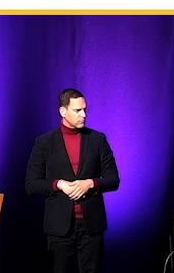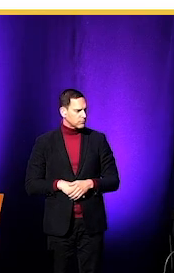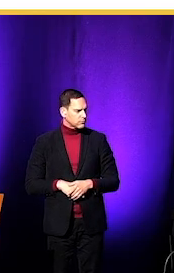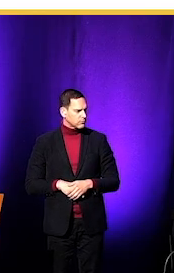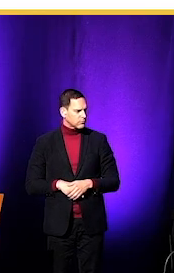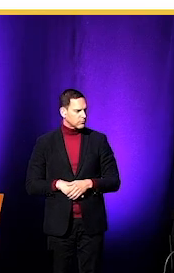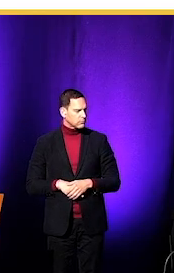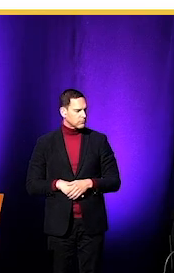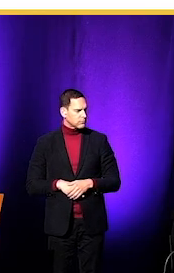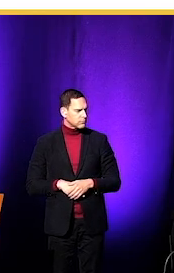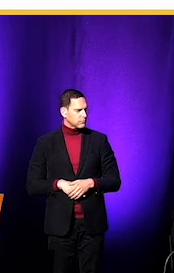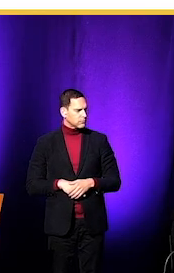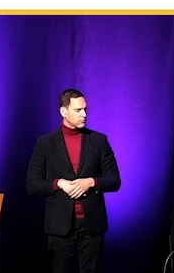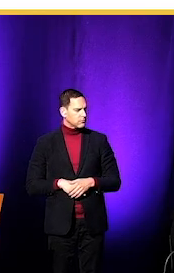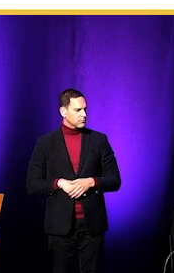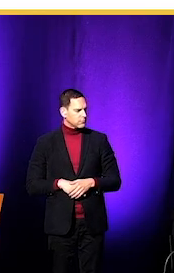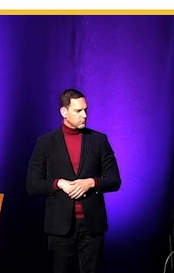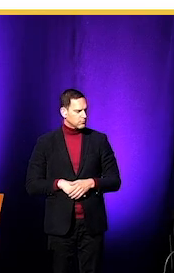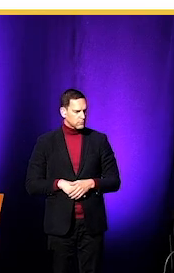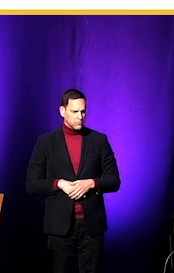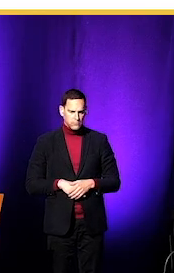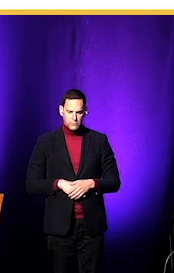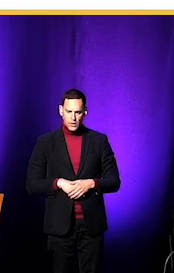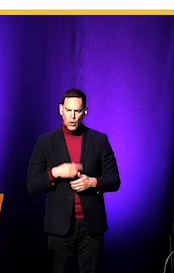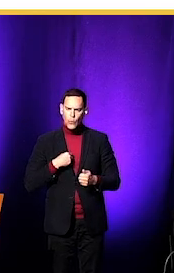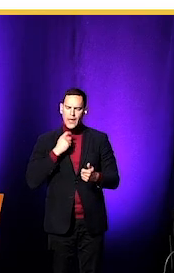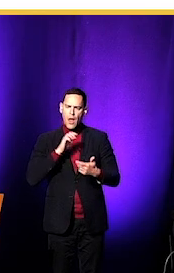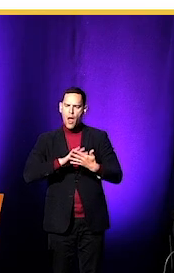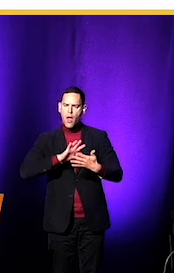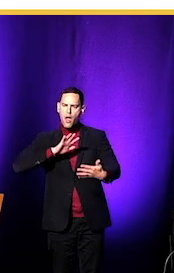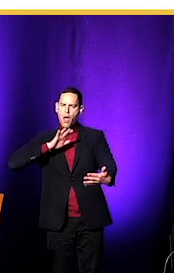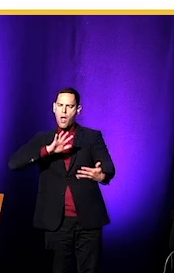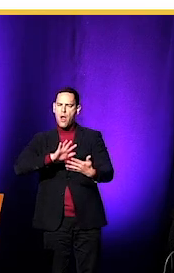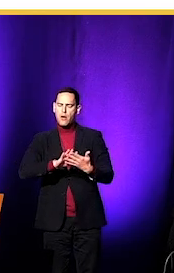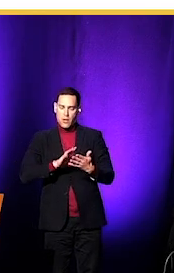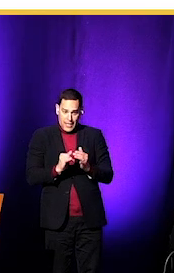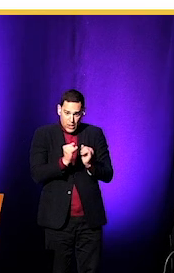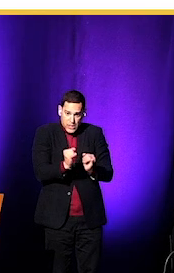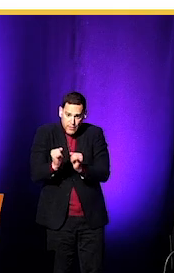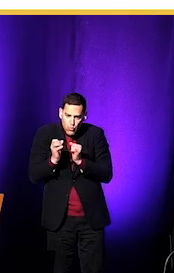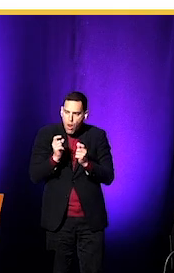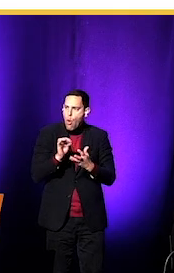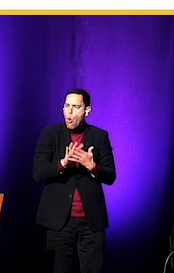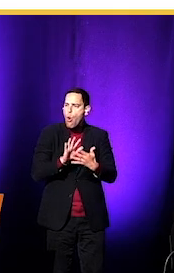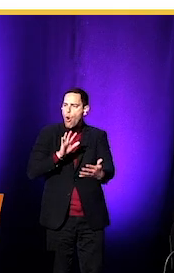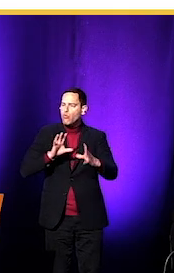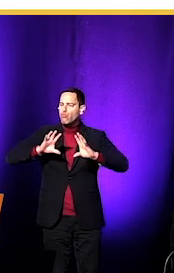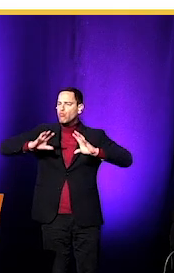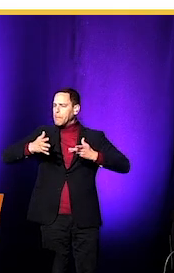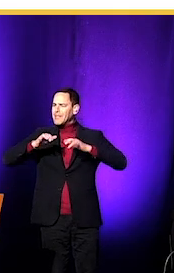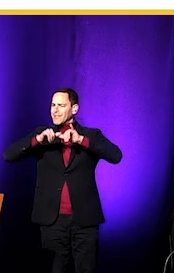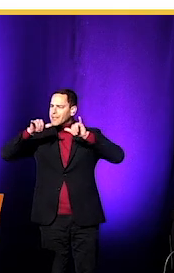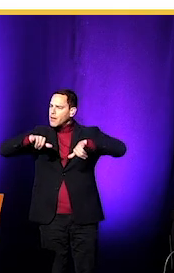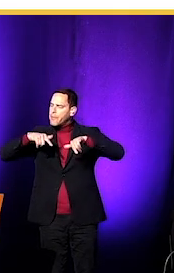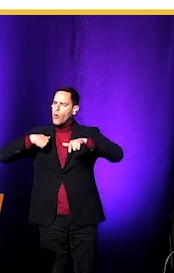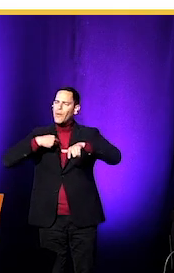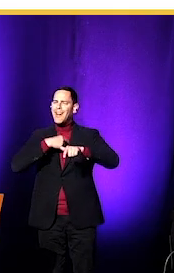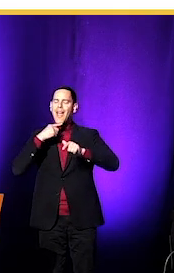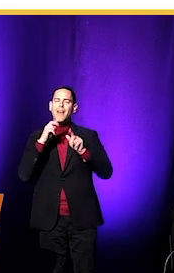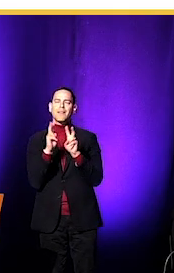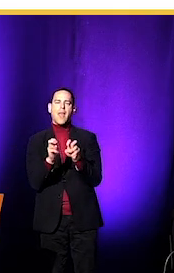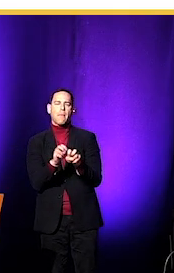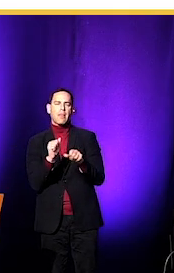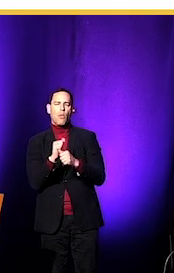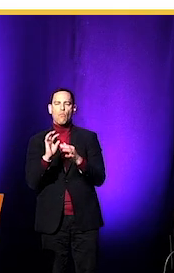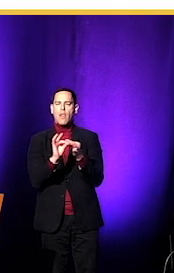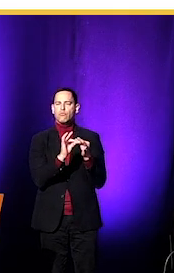analysis from either the individual or the larger social context to an activity system allows an examination of the interrelationship